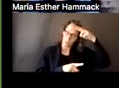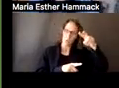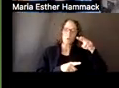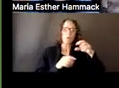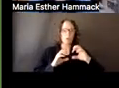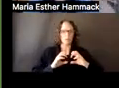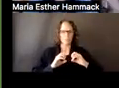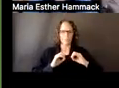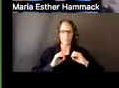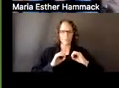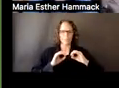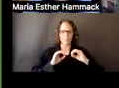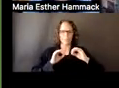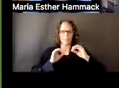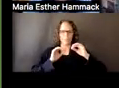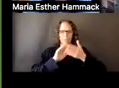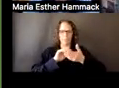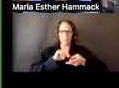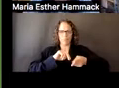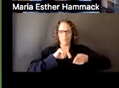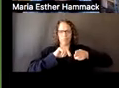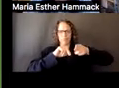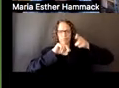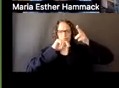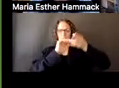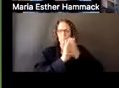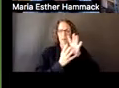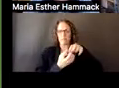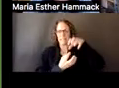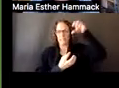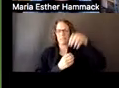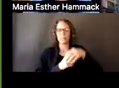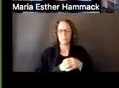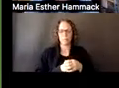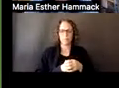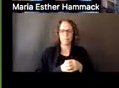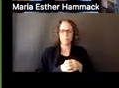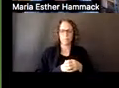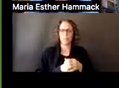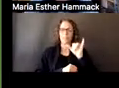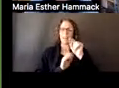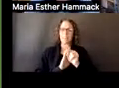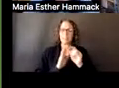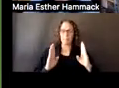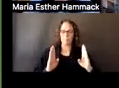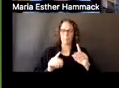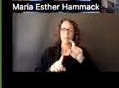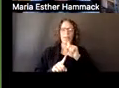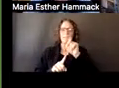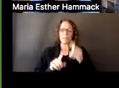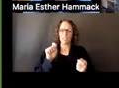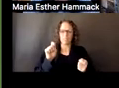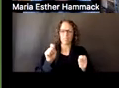very contentious space. At this point, Mexican Texas was being fashioned into a space that was